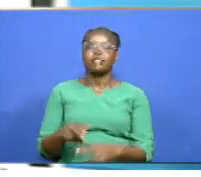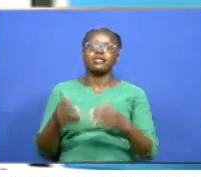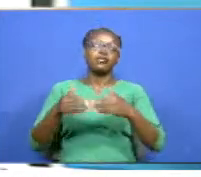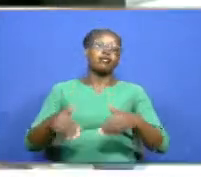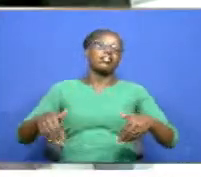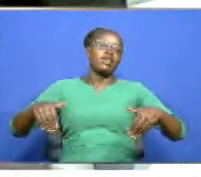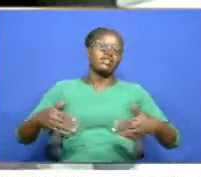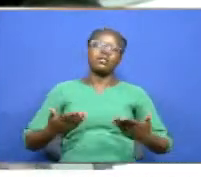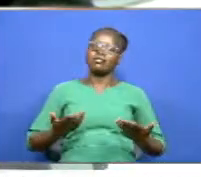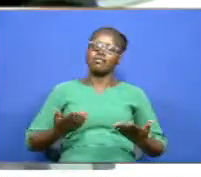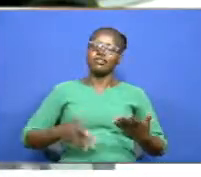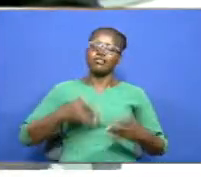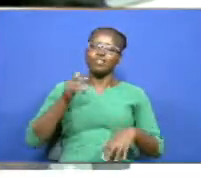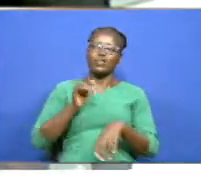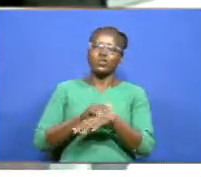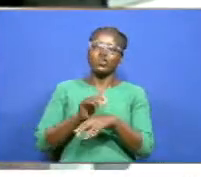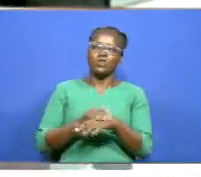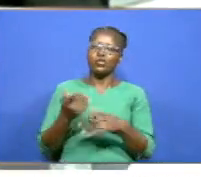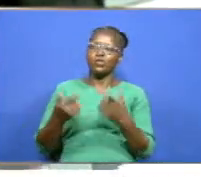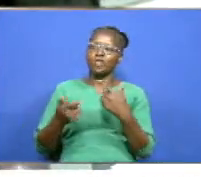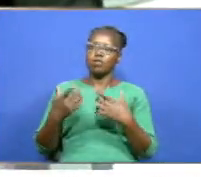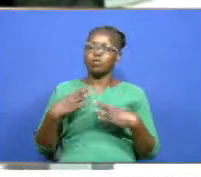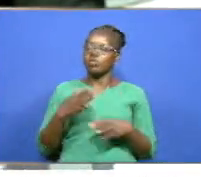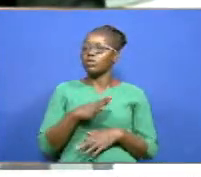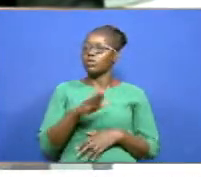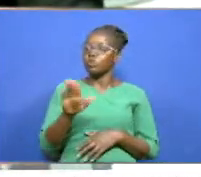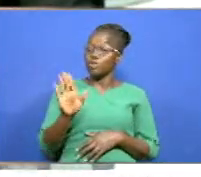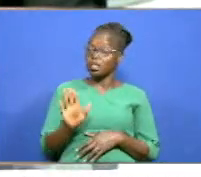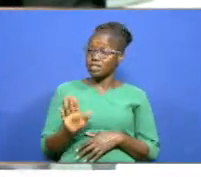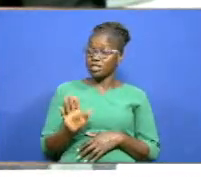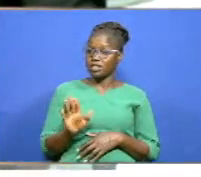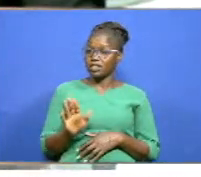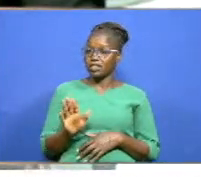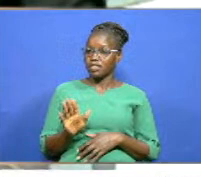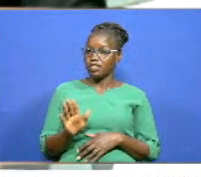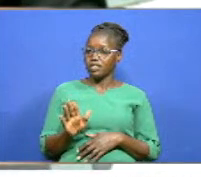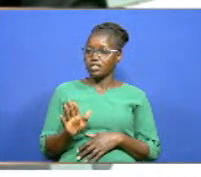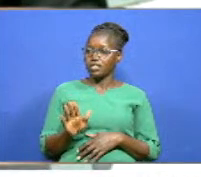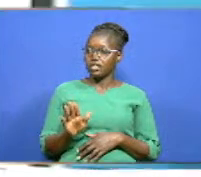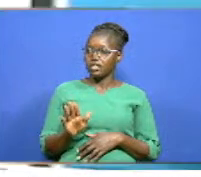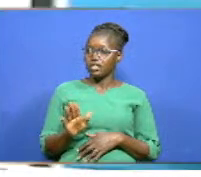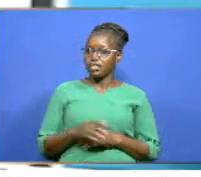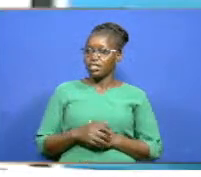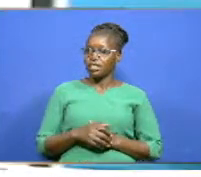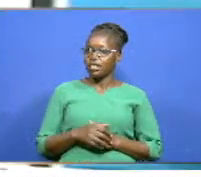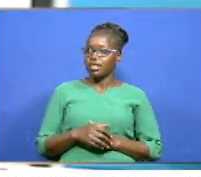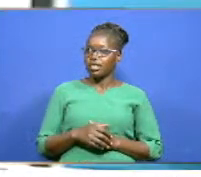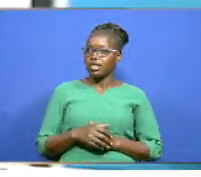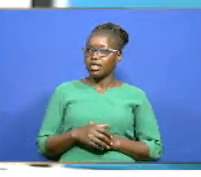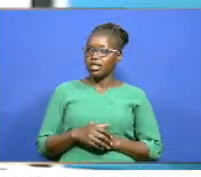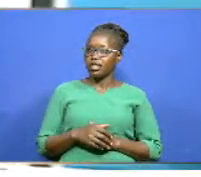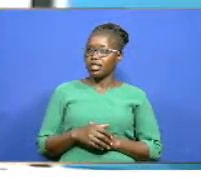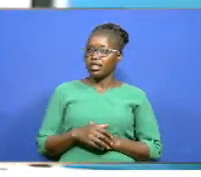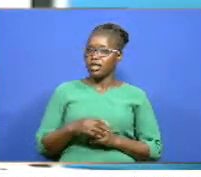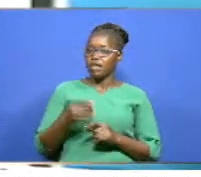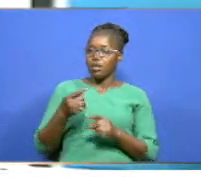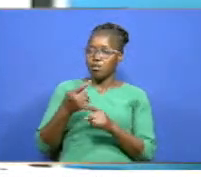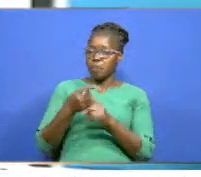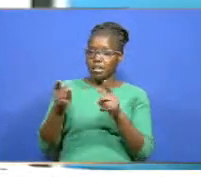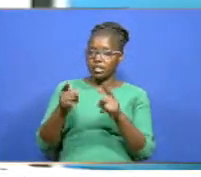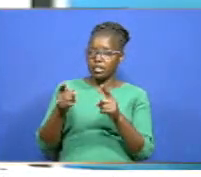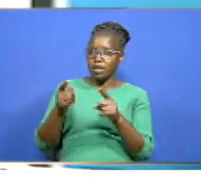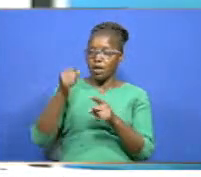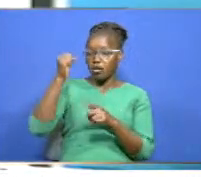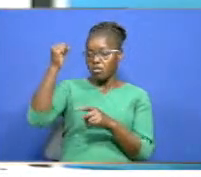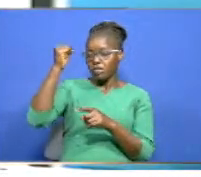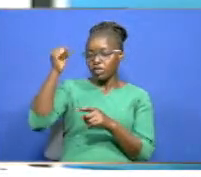and when you come with your people, you know. So that is it. But then for the